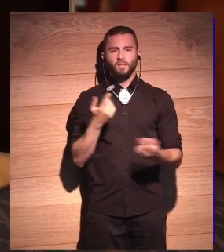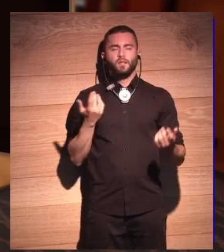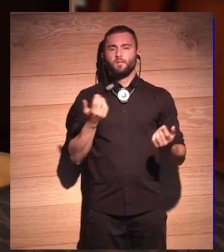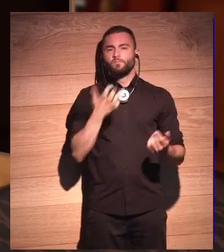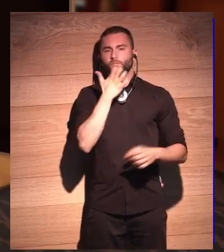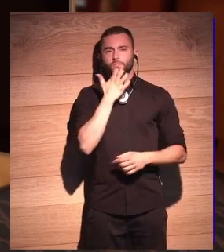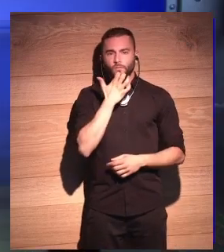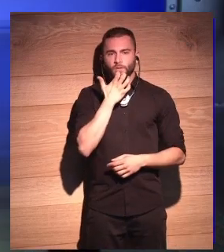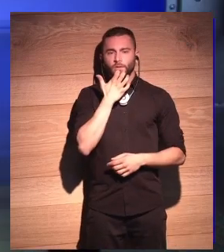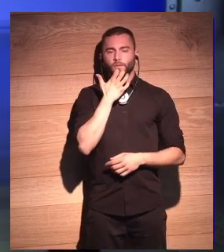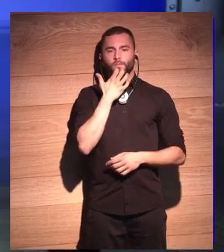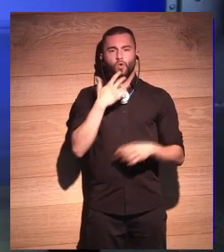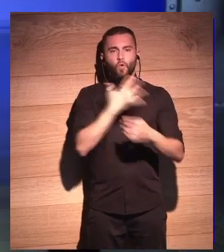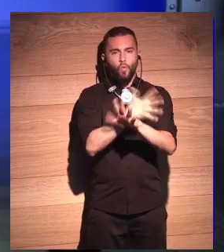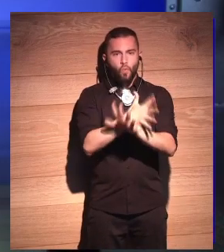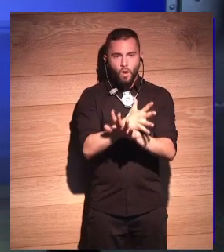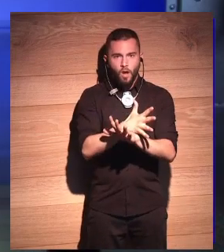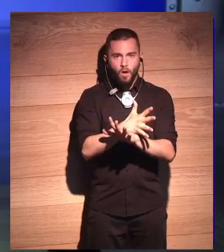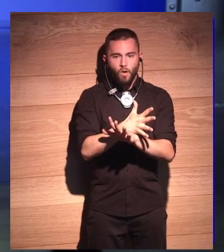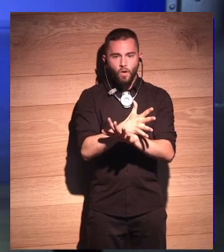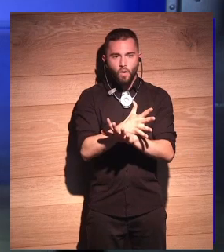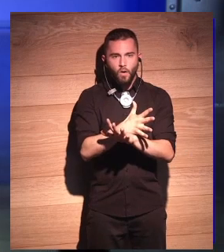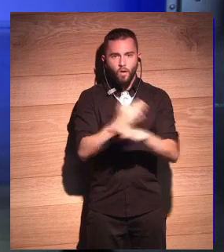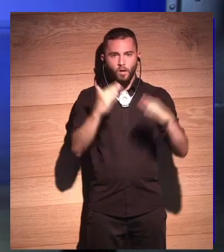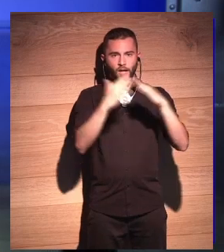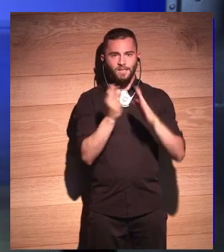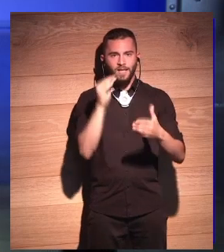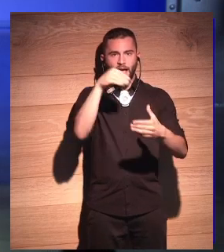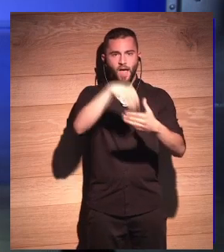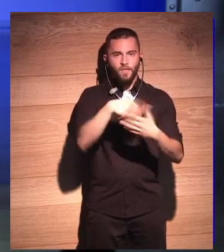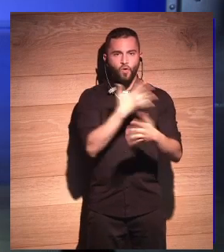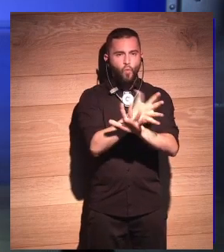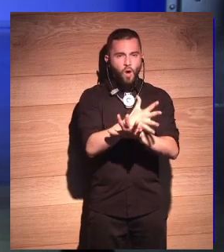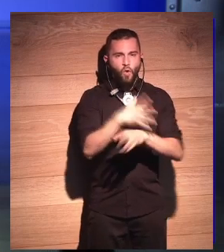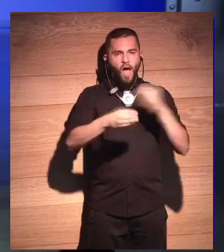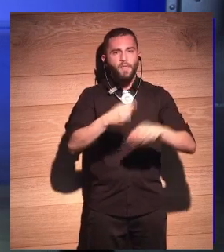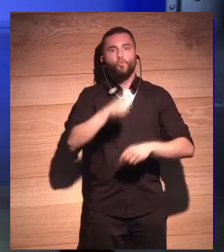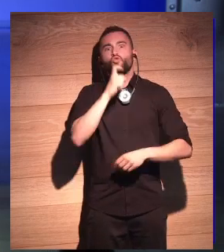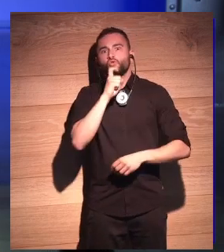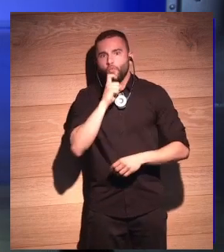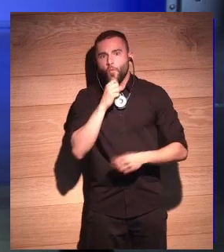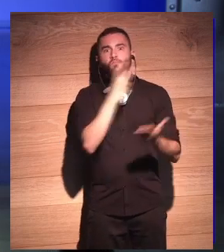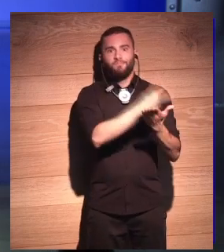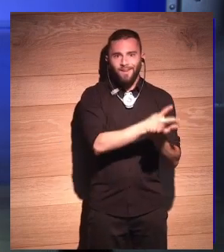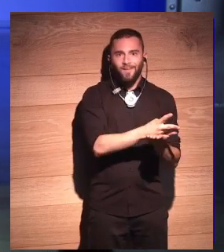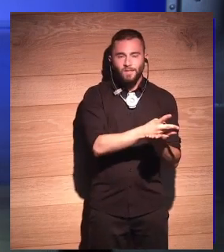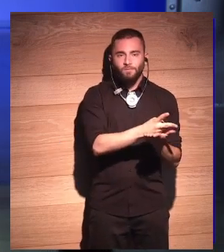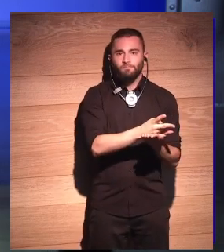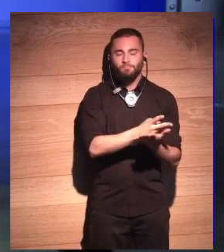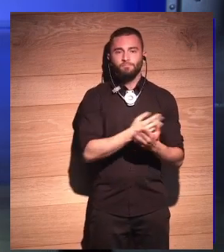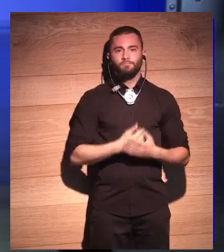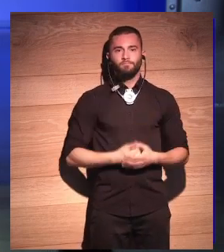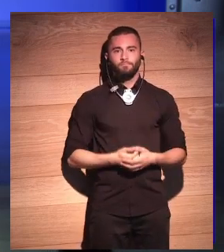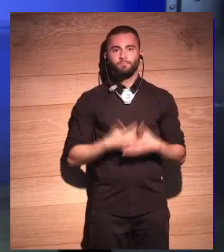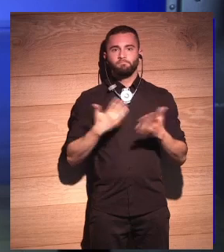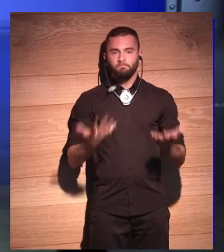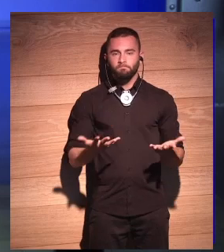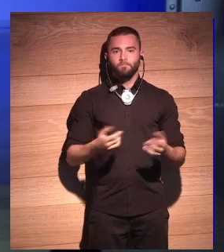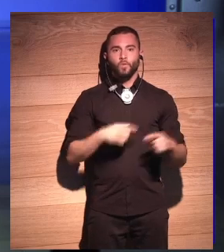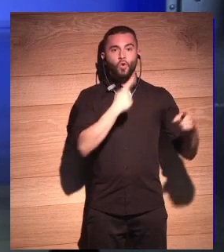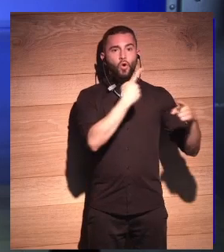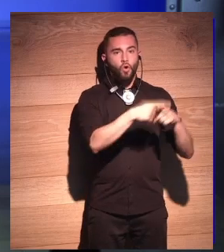house? So, very simply, we took fun recurring themes from the series